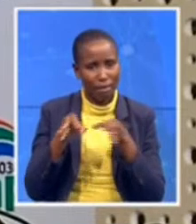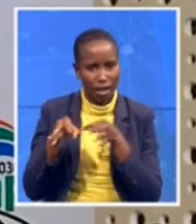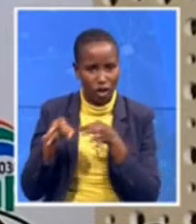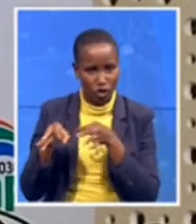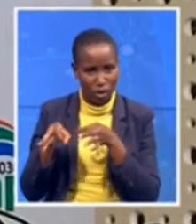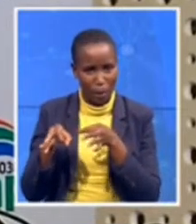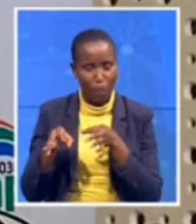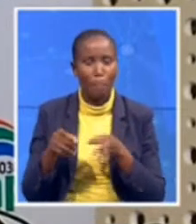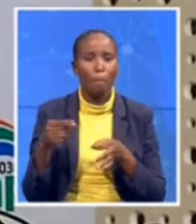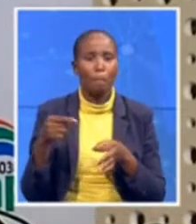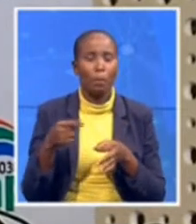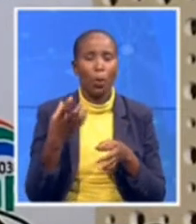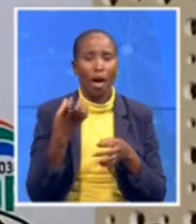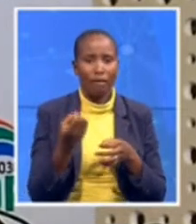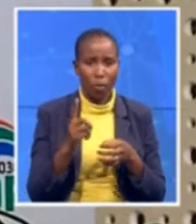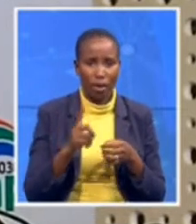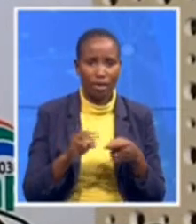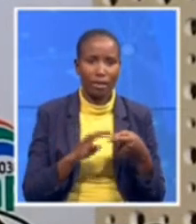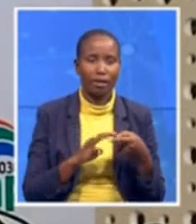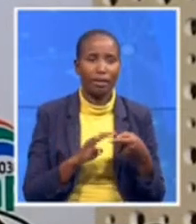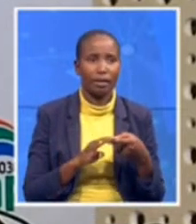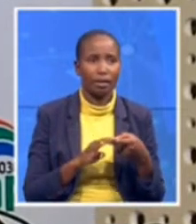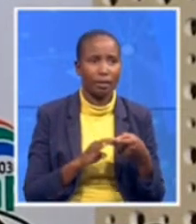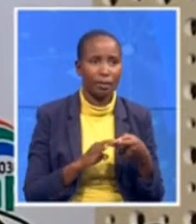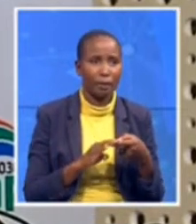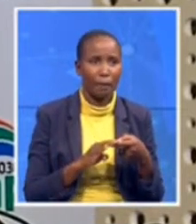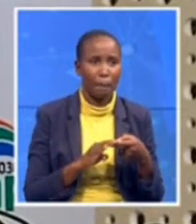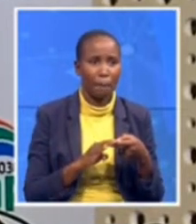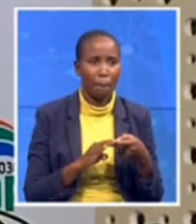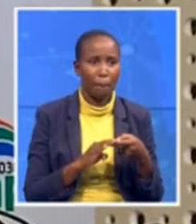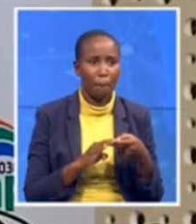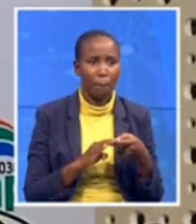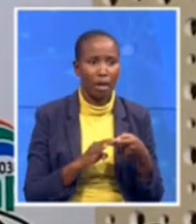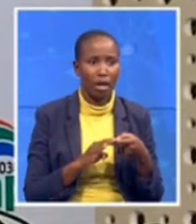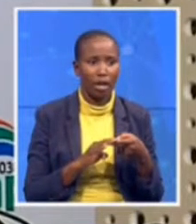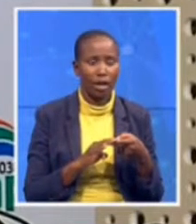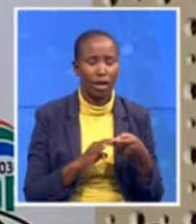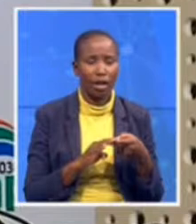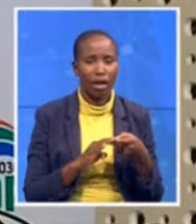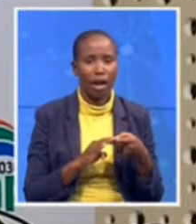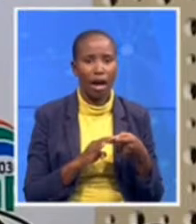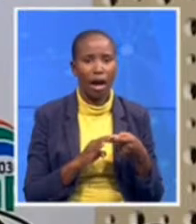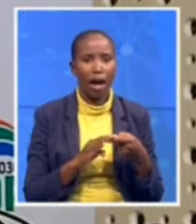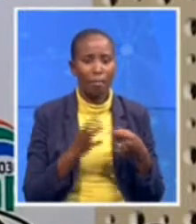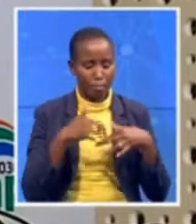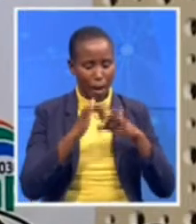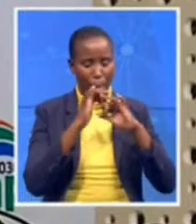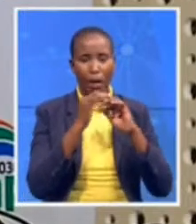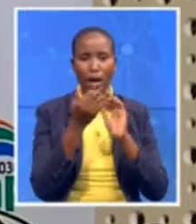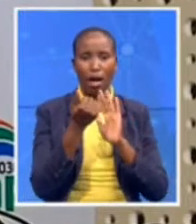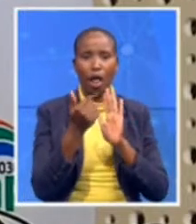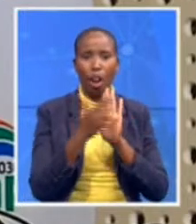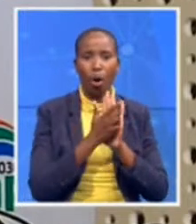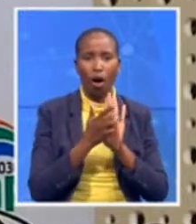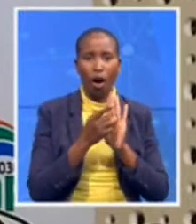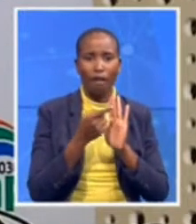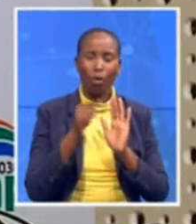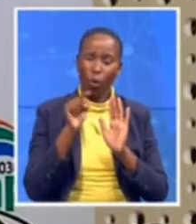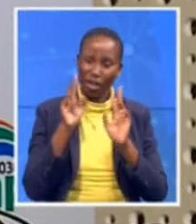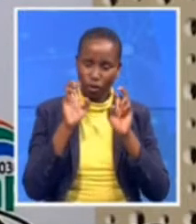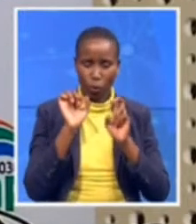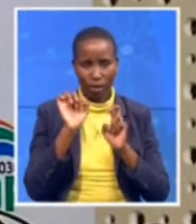extensive jurisprudence that has been built up in our court system as to what amounts to hate speech. Now, it almost